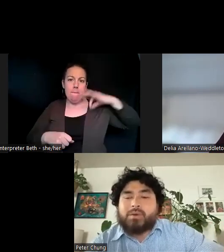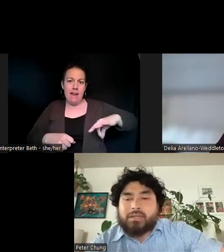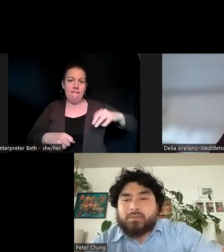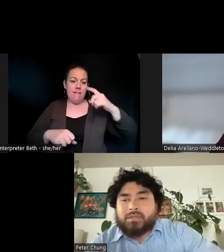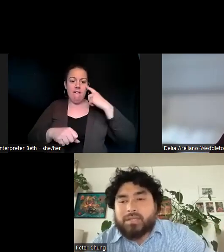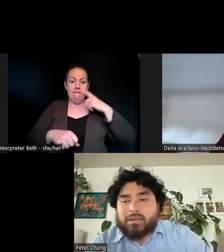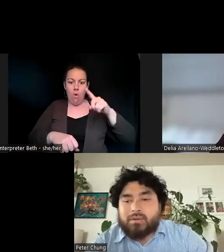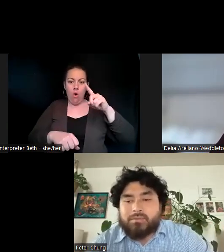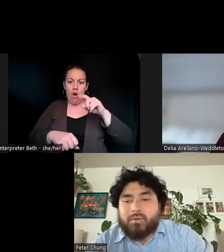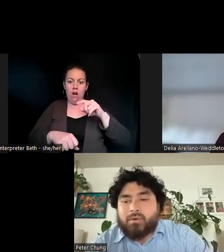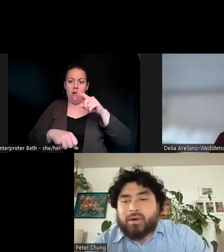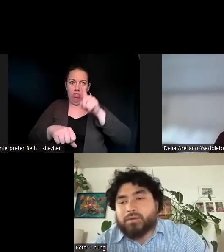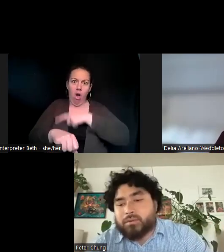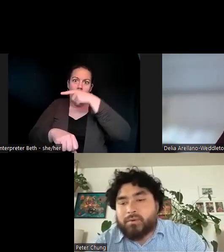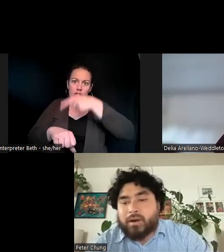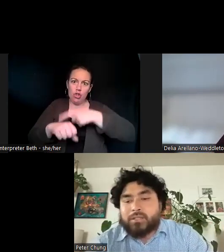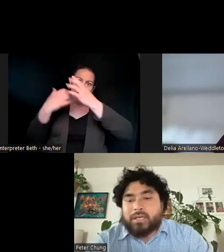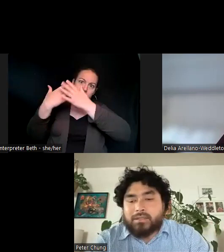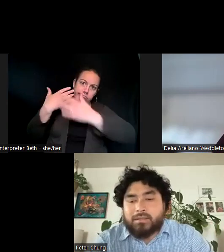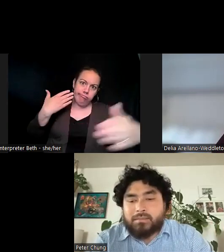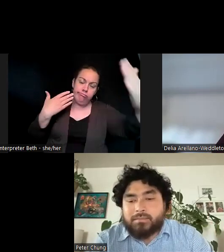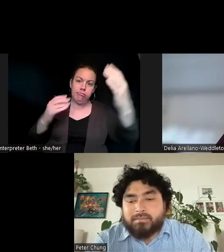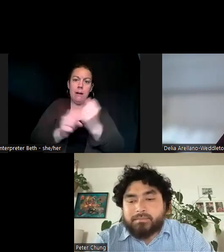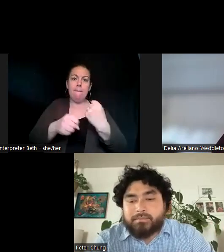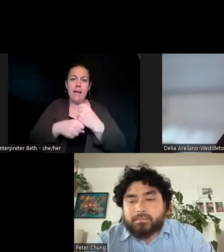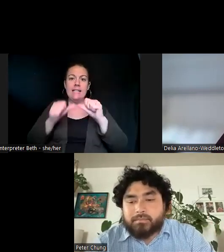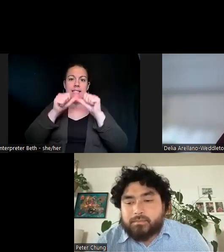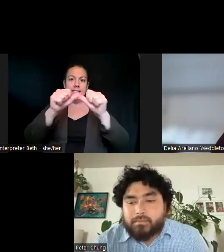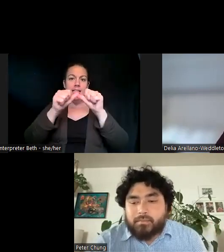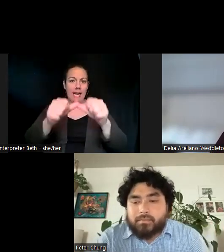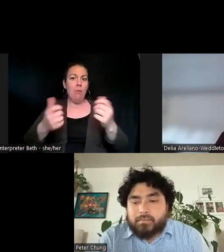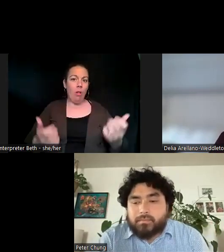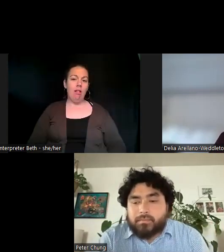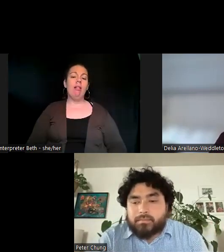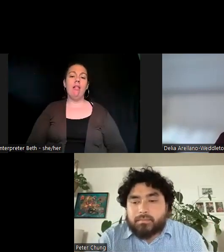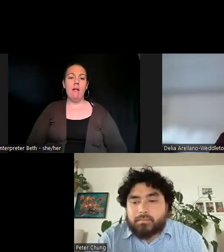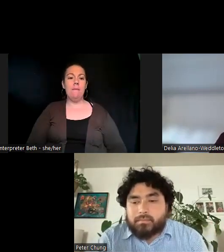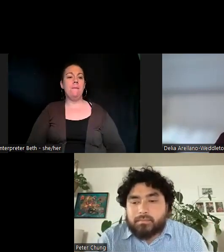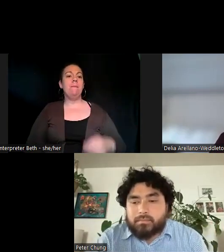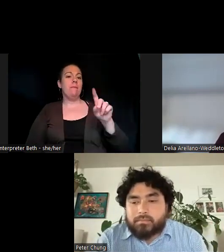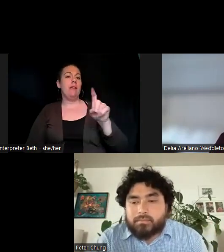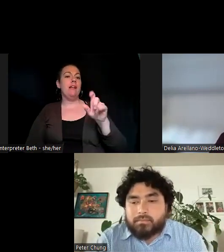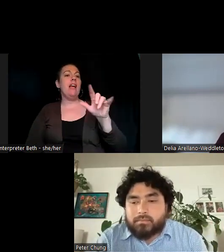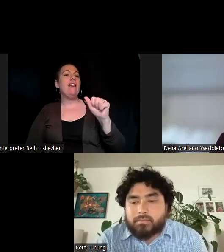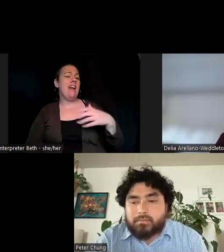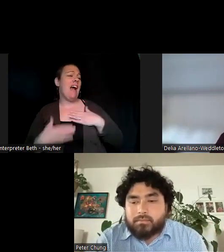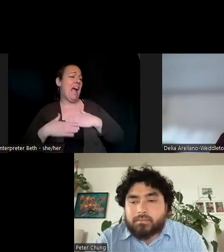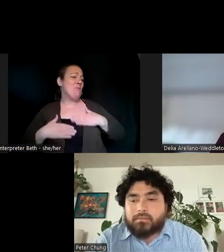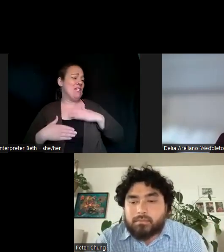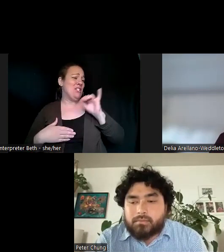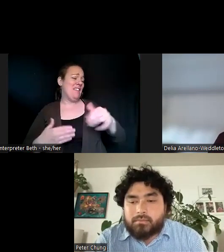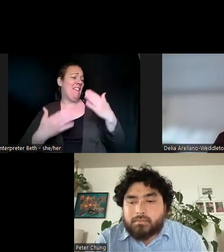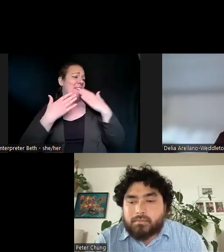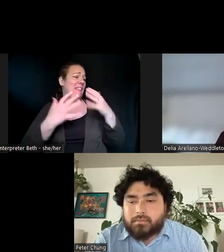a framework that's more sustainable for our education system. Peter, I so appreciate those words. Thank you so much.